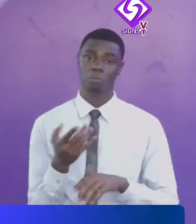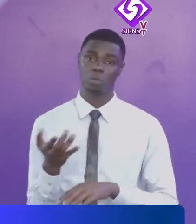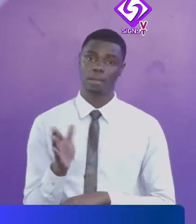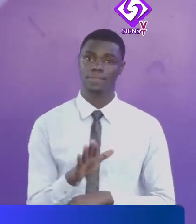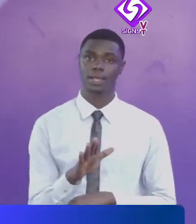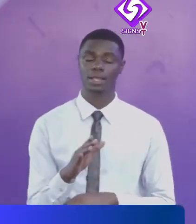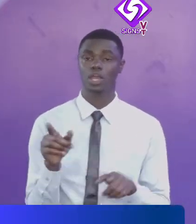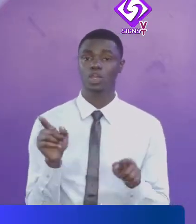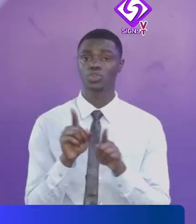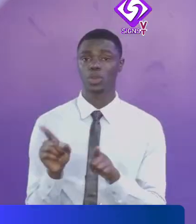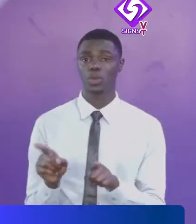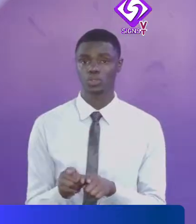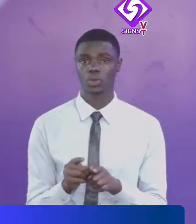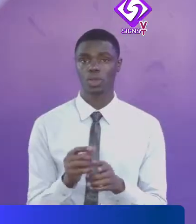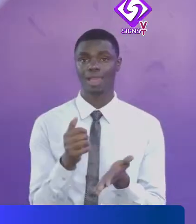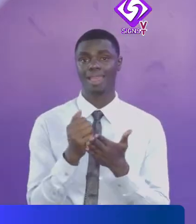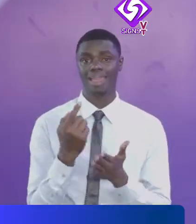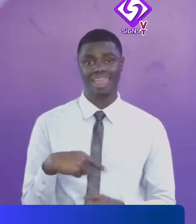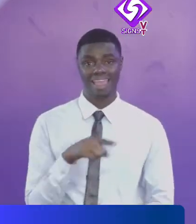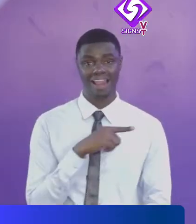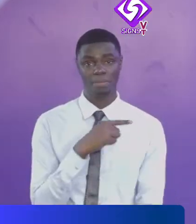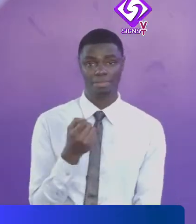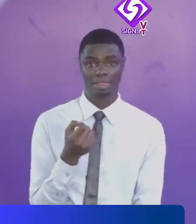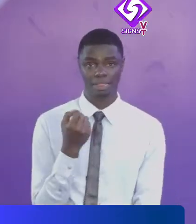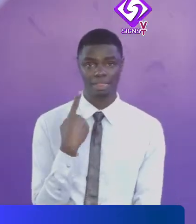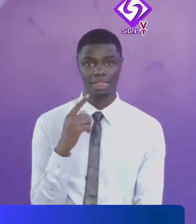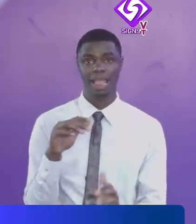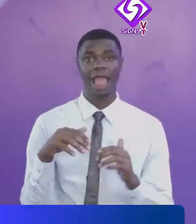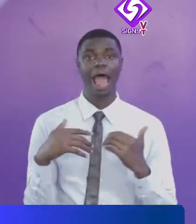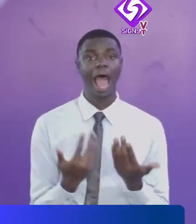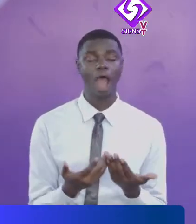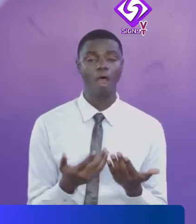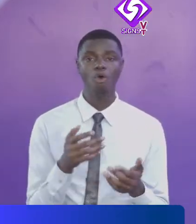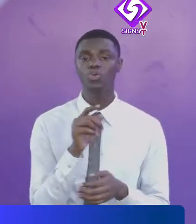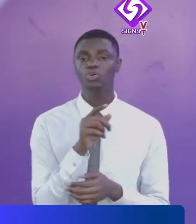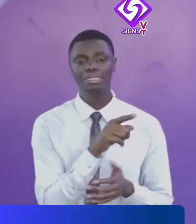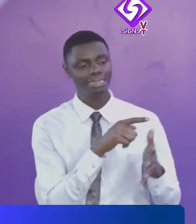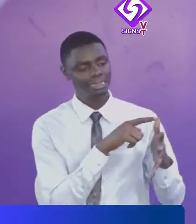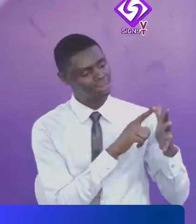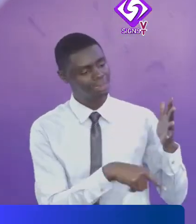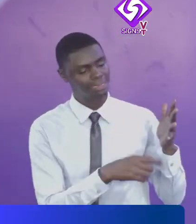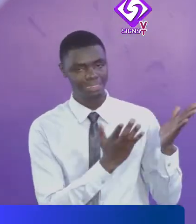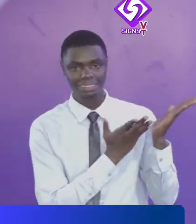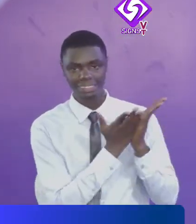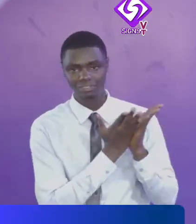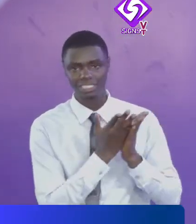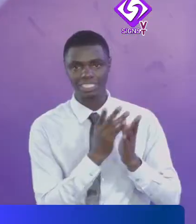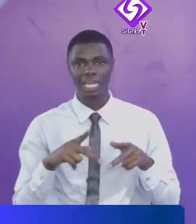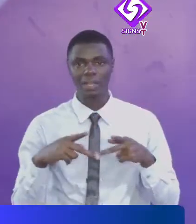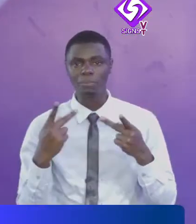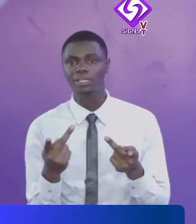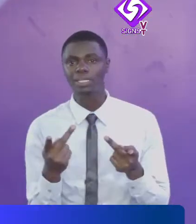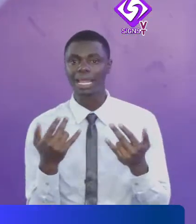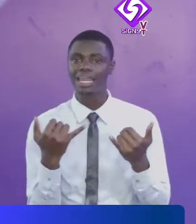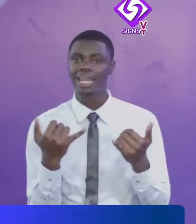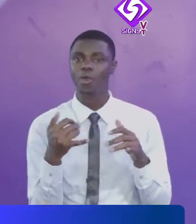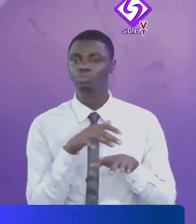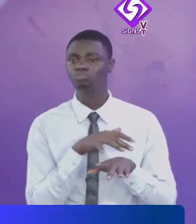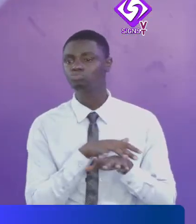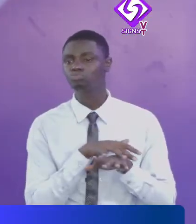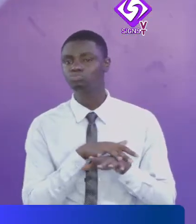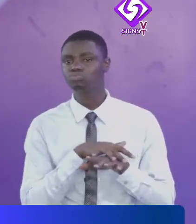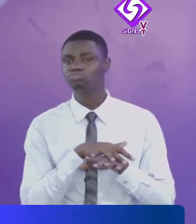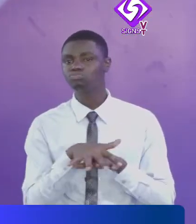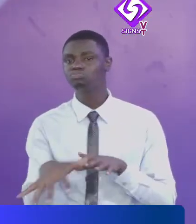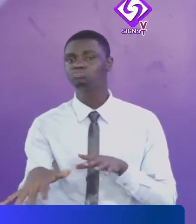going to also help us understand how do these services and these products you have, how do they now stretch the shilling?